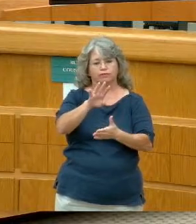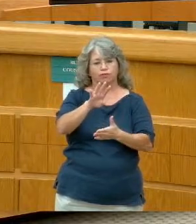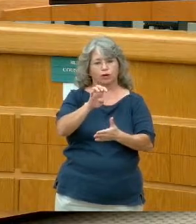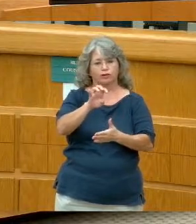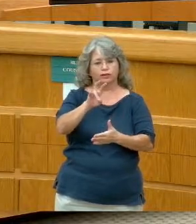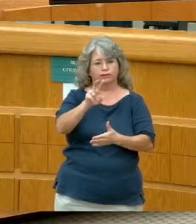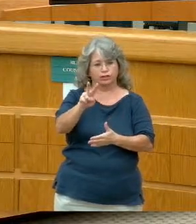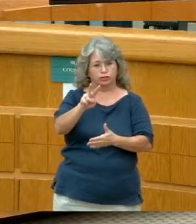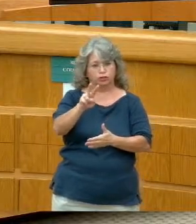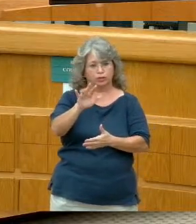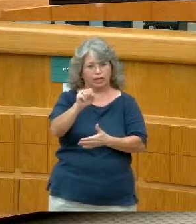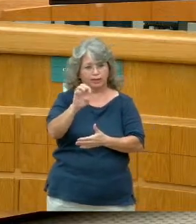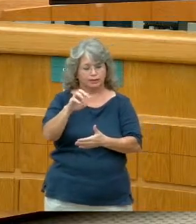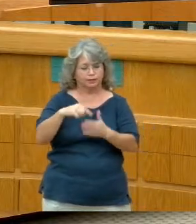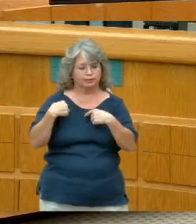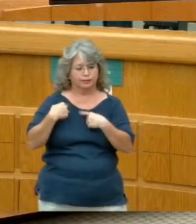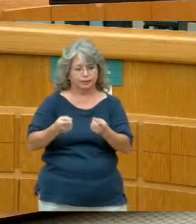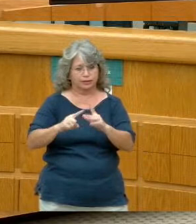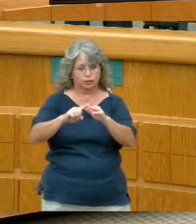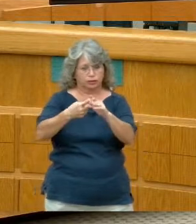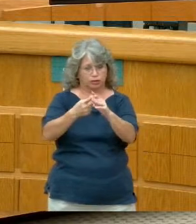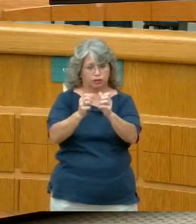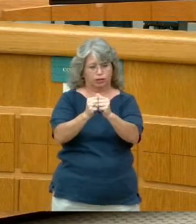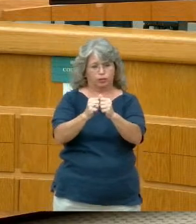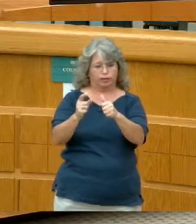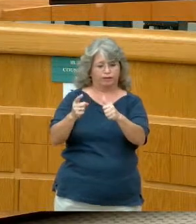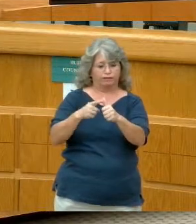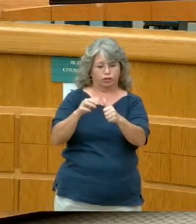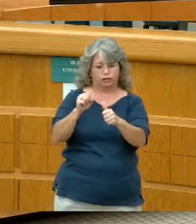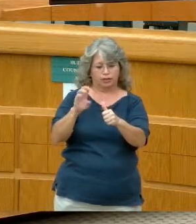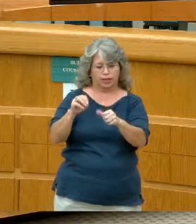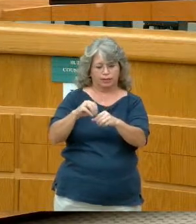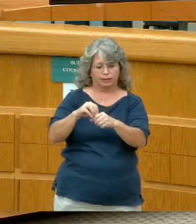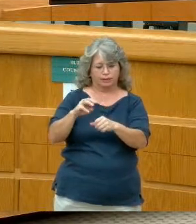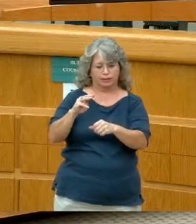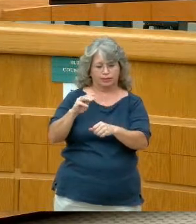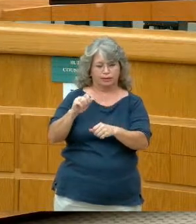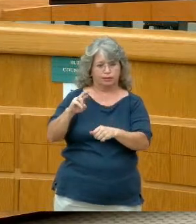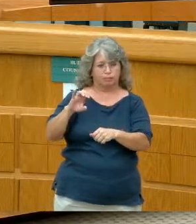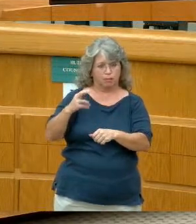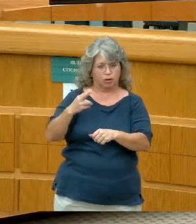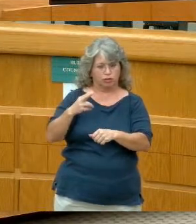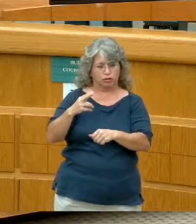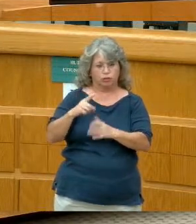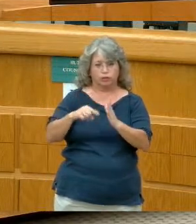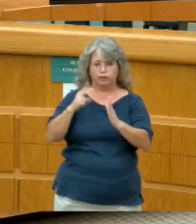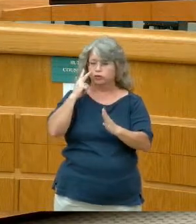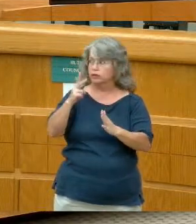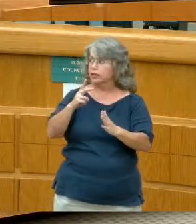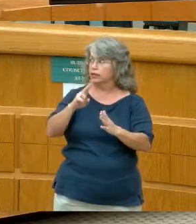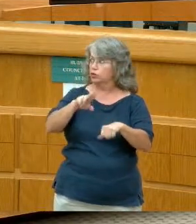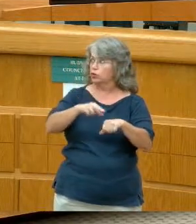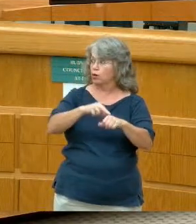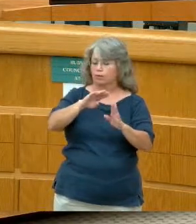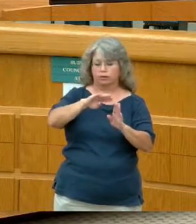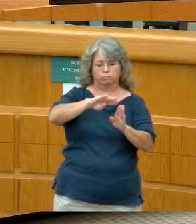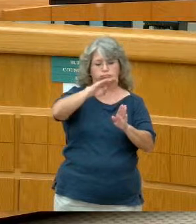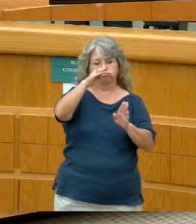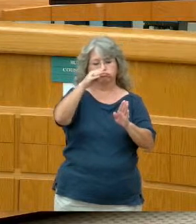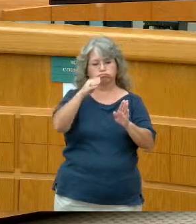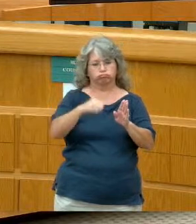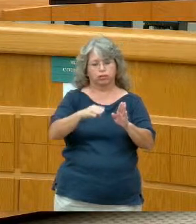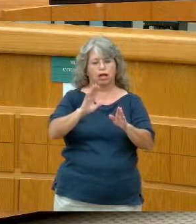20,472 cases since we started with our first case in March. And what you see is a normal bell curve. You